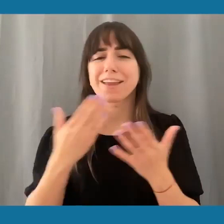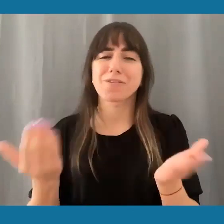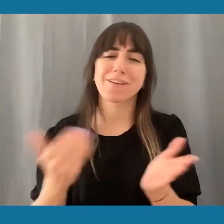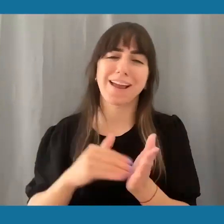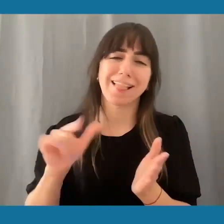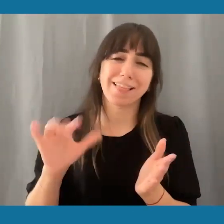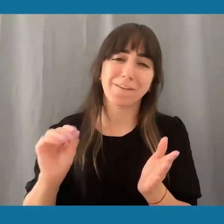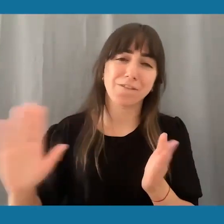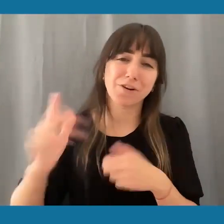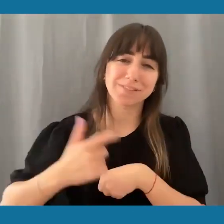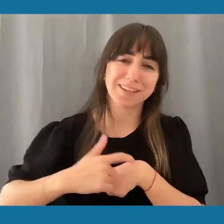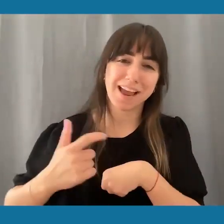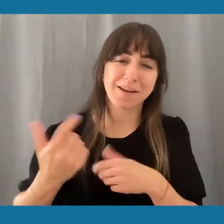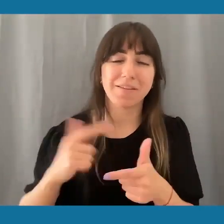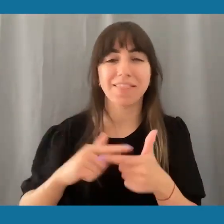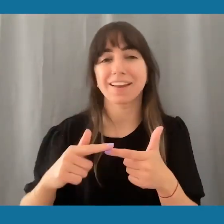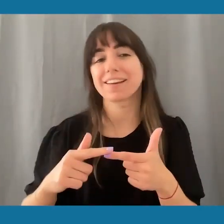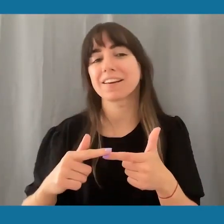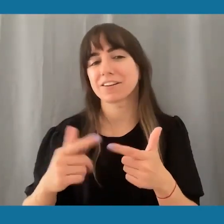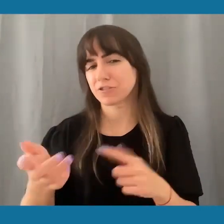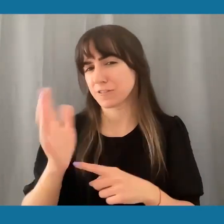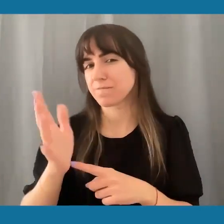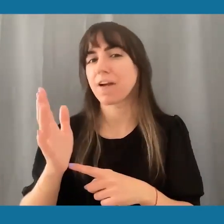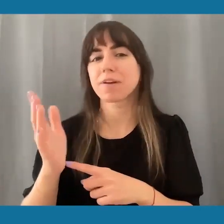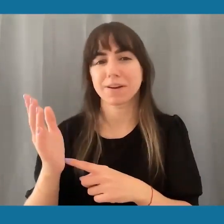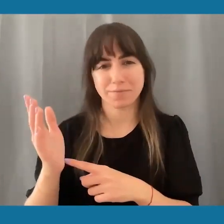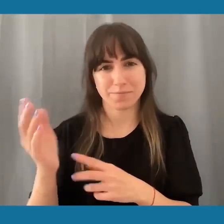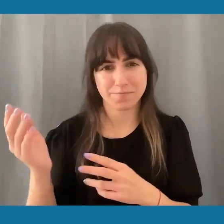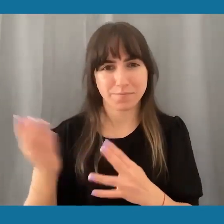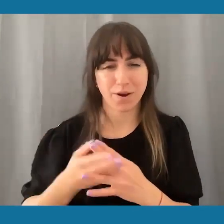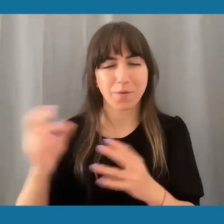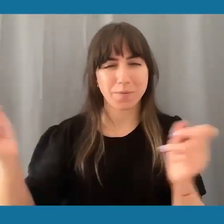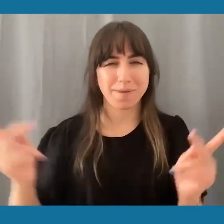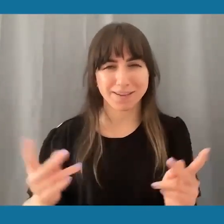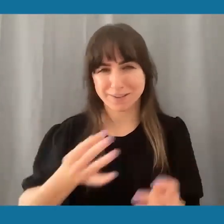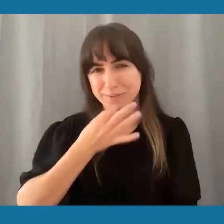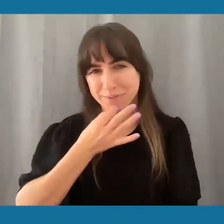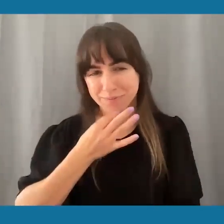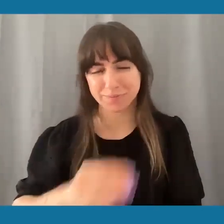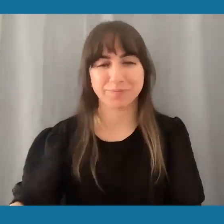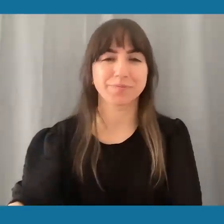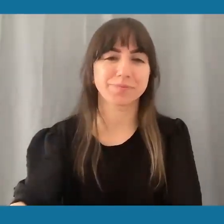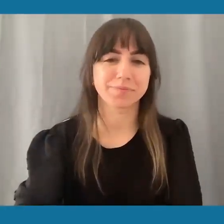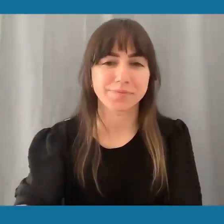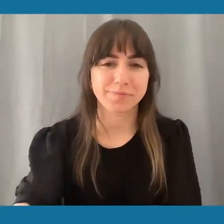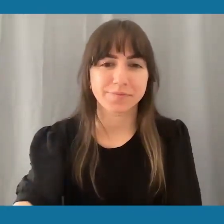much for your time, and until take a quick 5-minute break, and we'll be right back. Thank you so much.